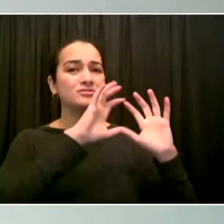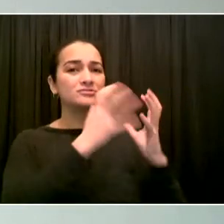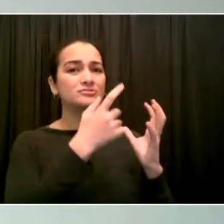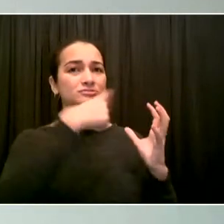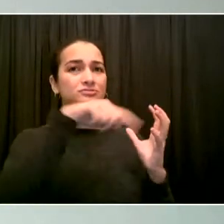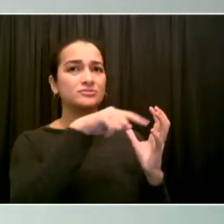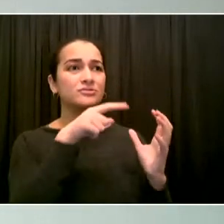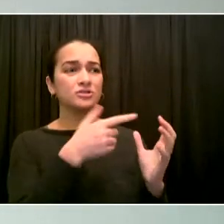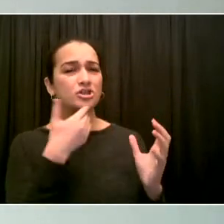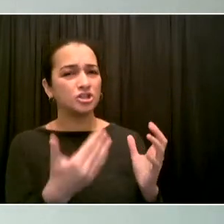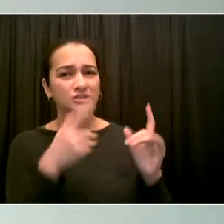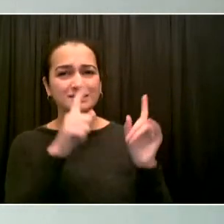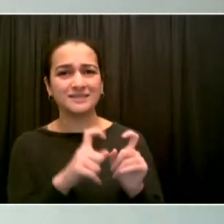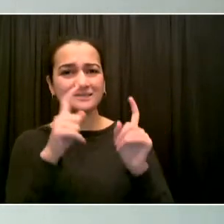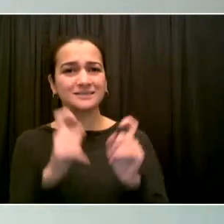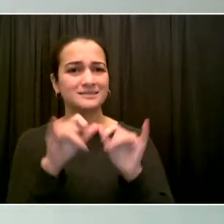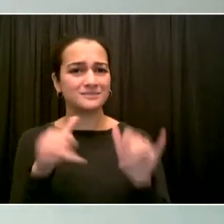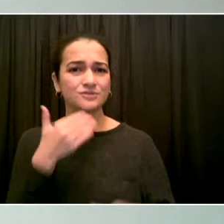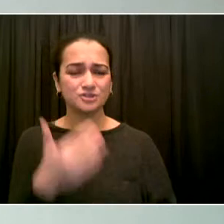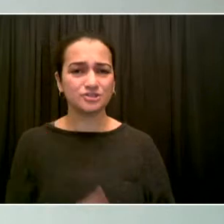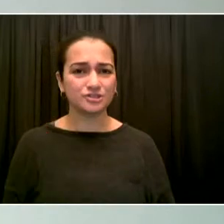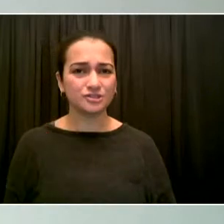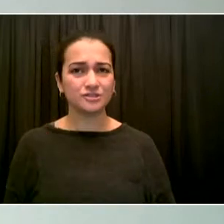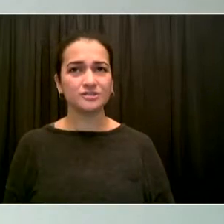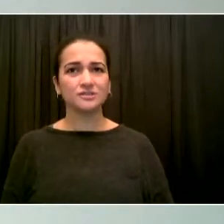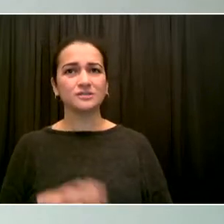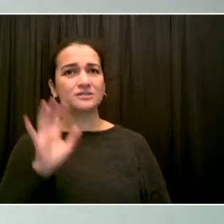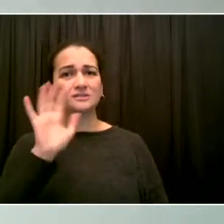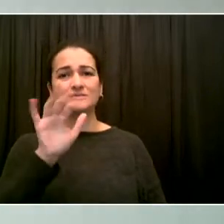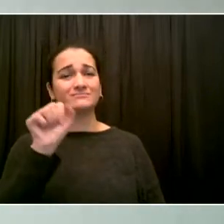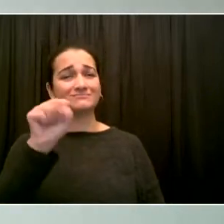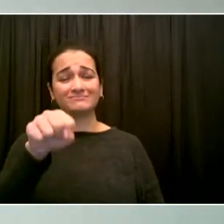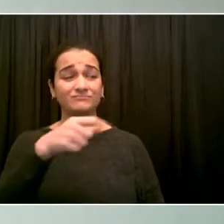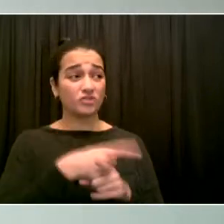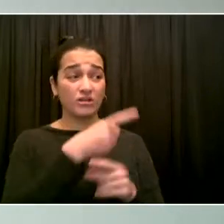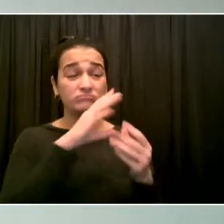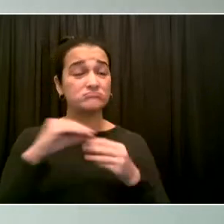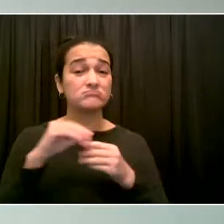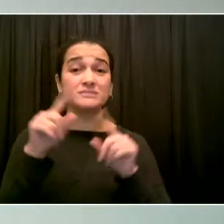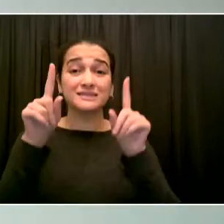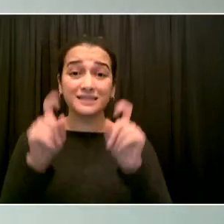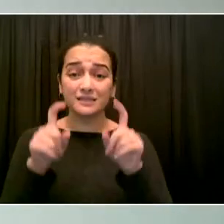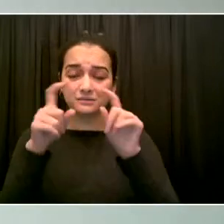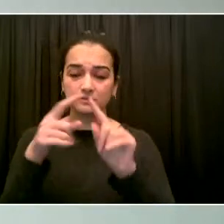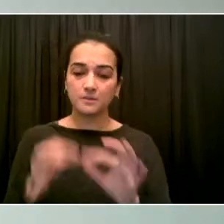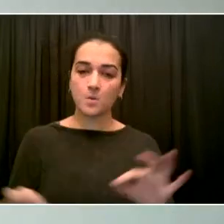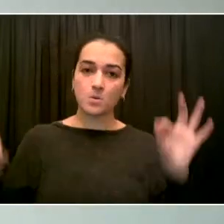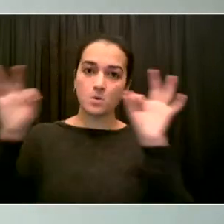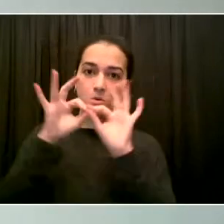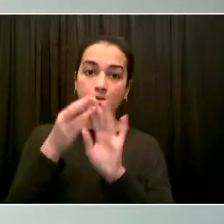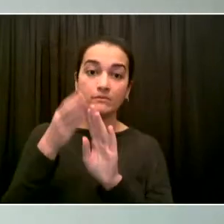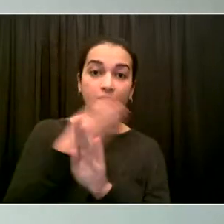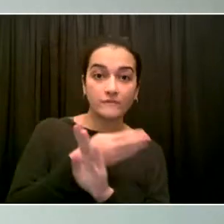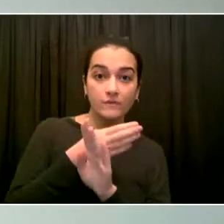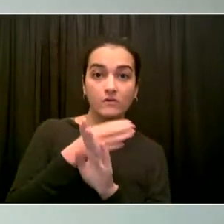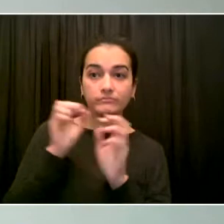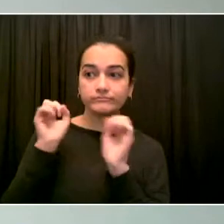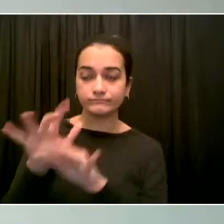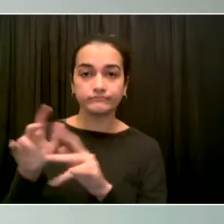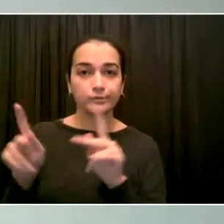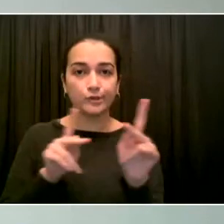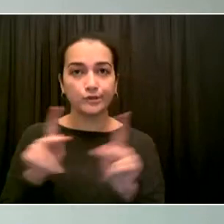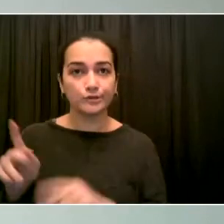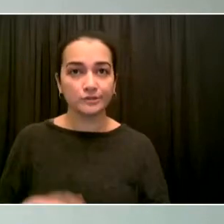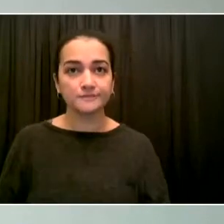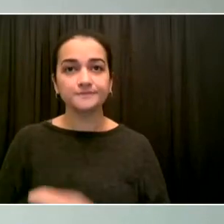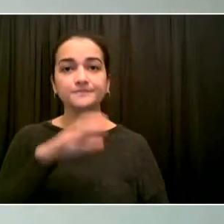12. Make sure to speak to your medical professional. I'm not a doctor, but Dr. Long is, but make sure that you speak to